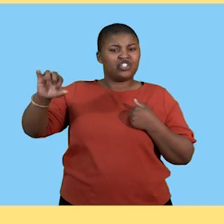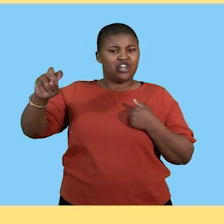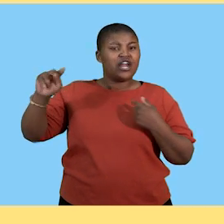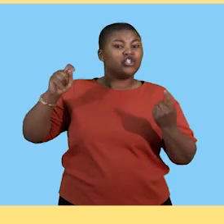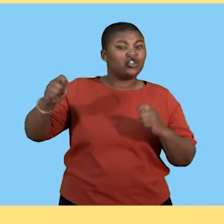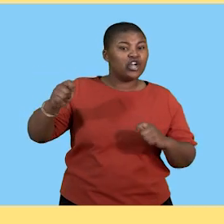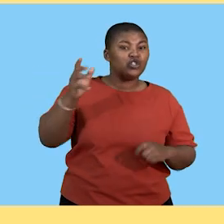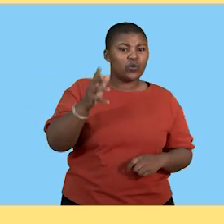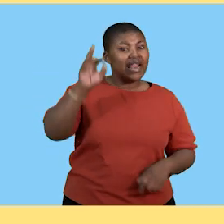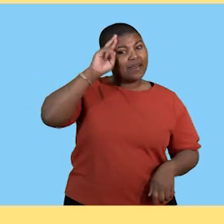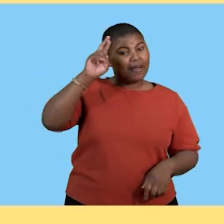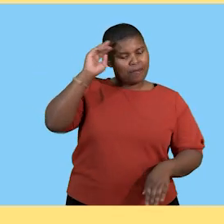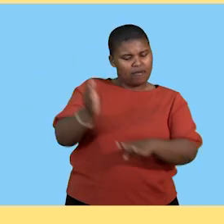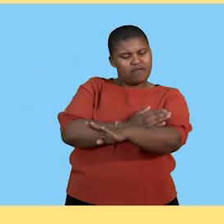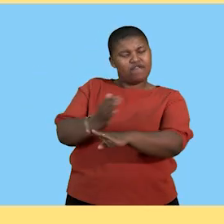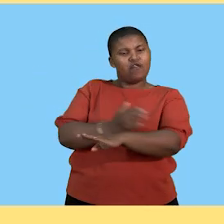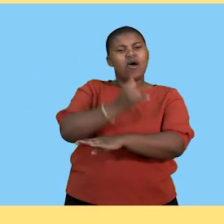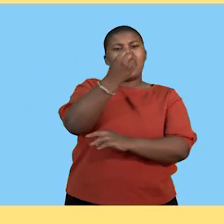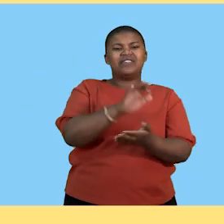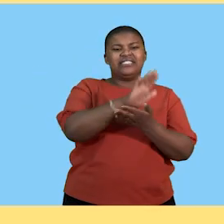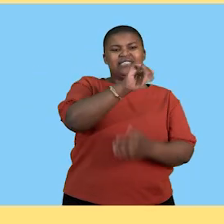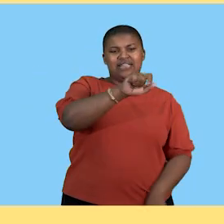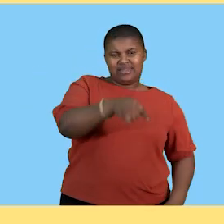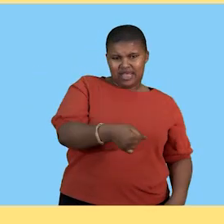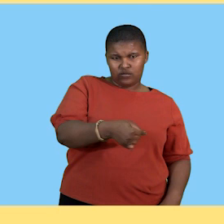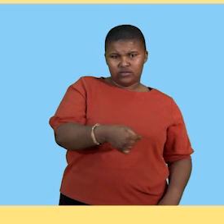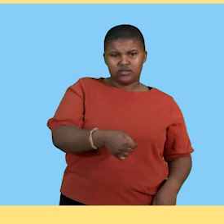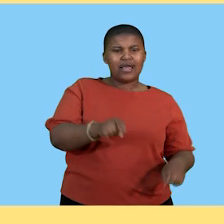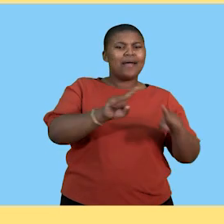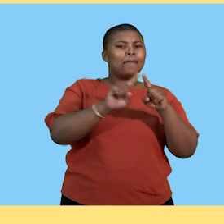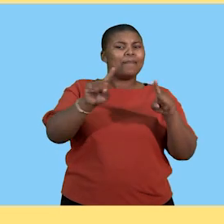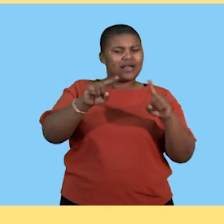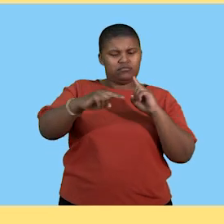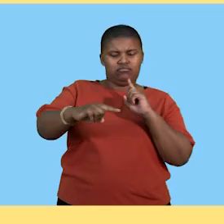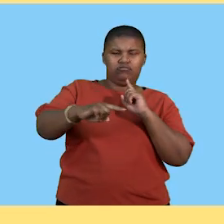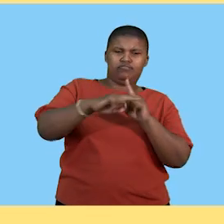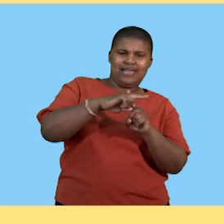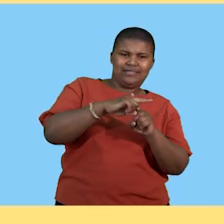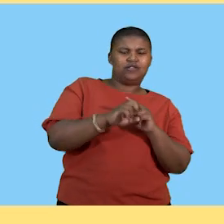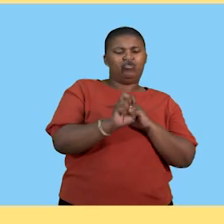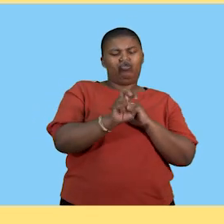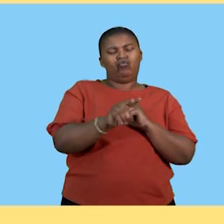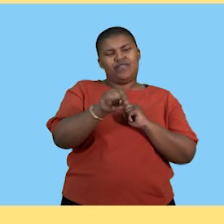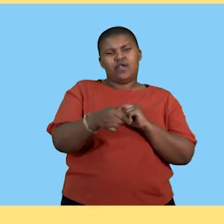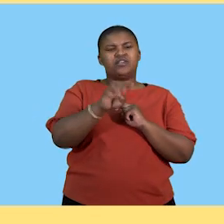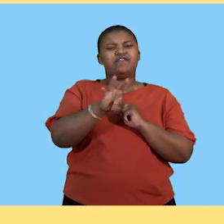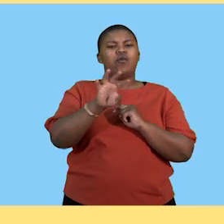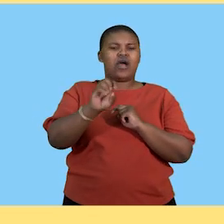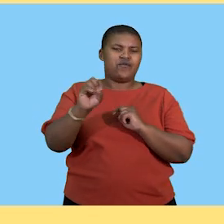at the beginning, 16,000. And this year my assets have lost value, 2.4